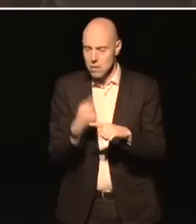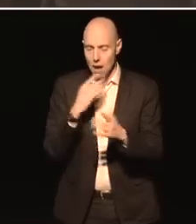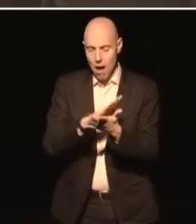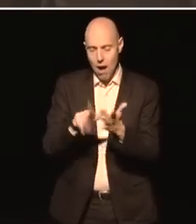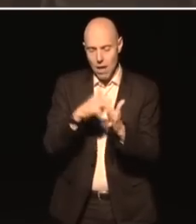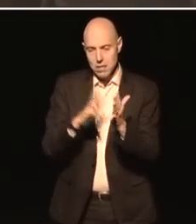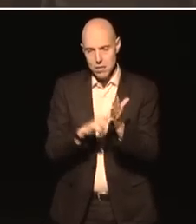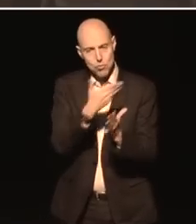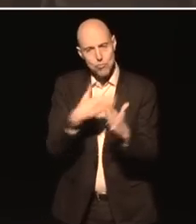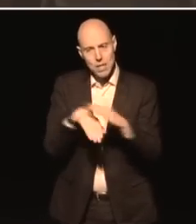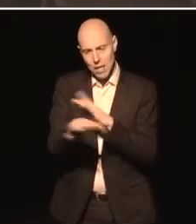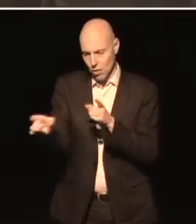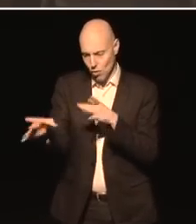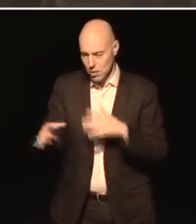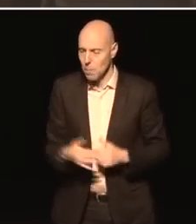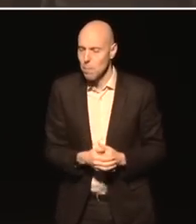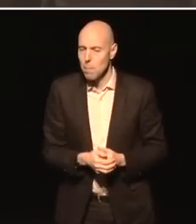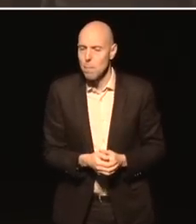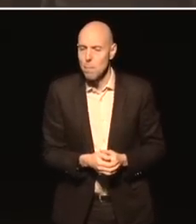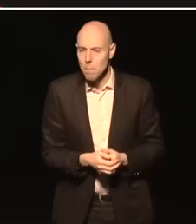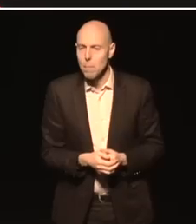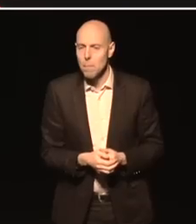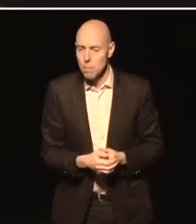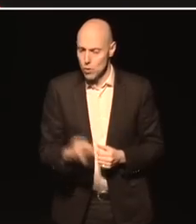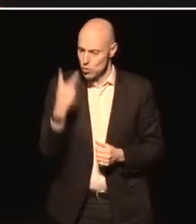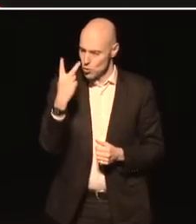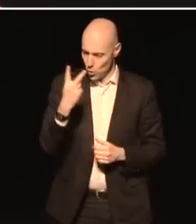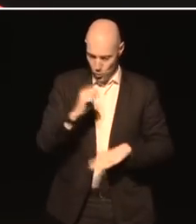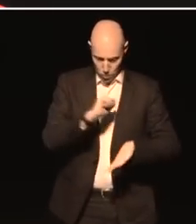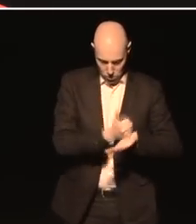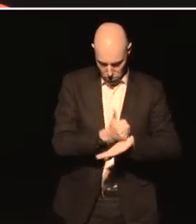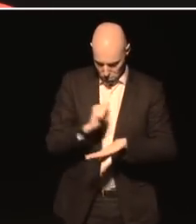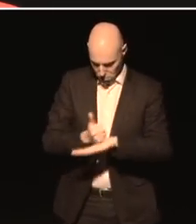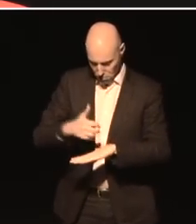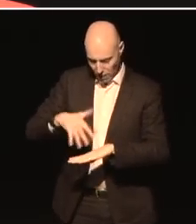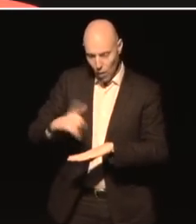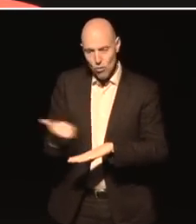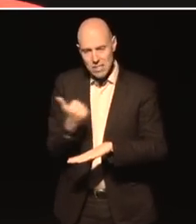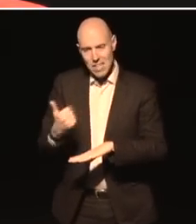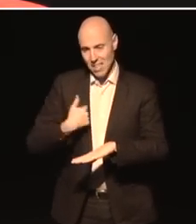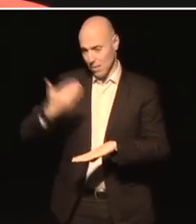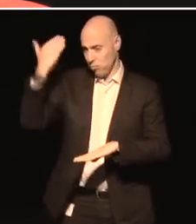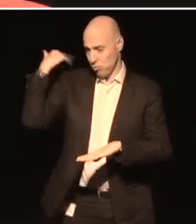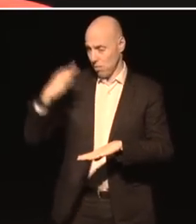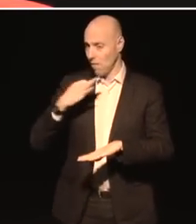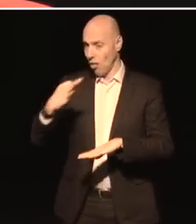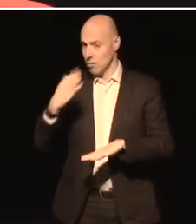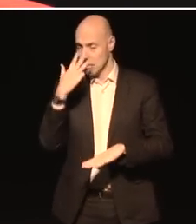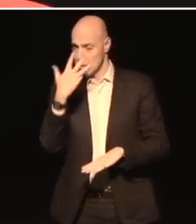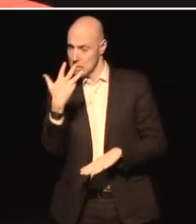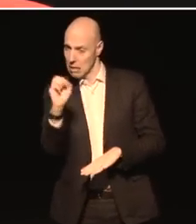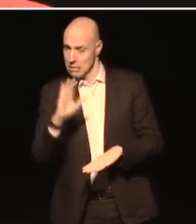Nottingham. It was born from two roots-based organisations, which I was a volunteer of in the